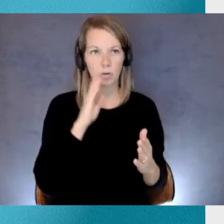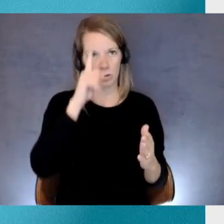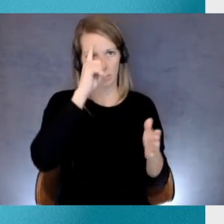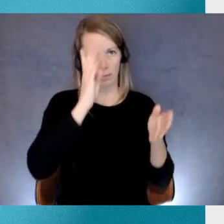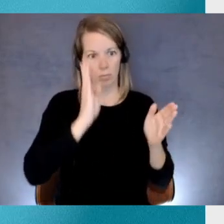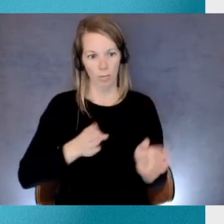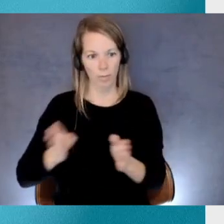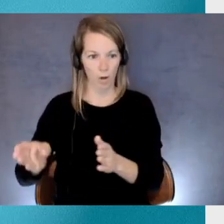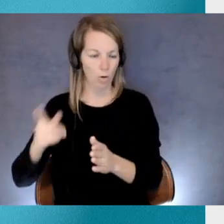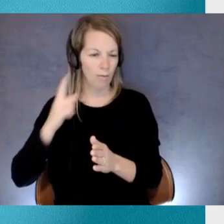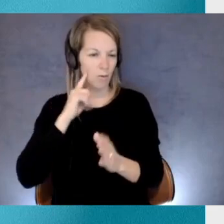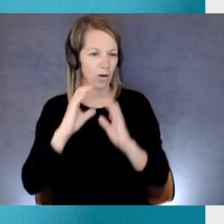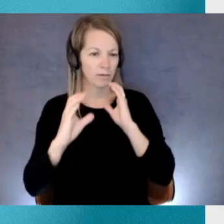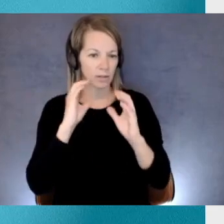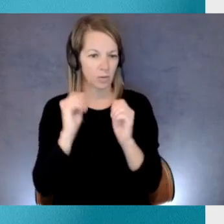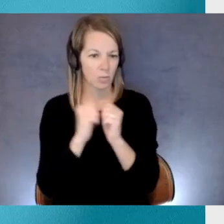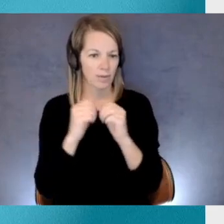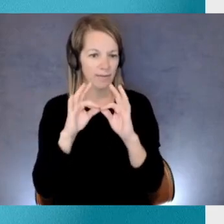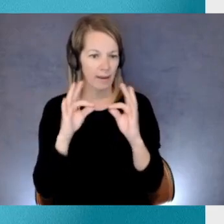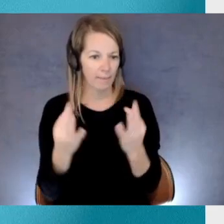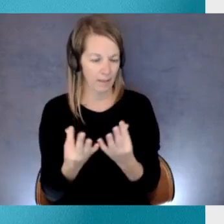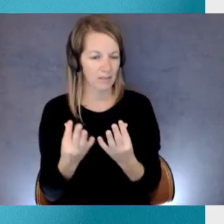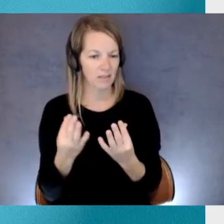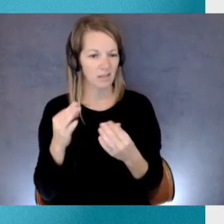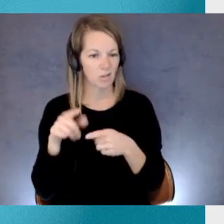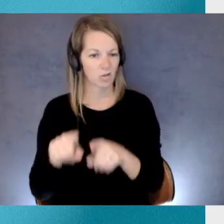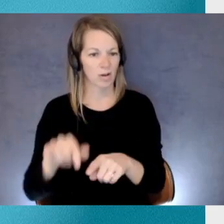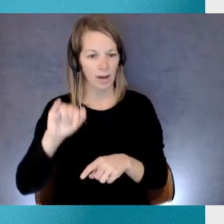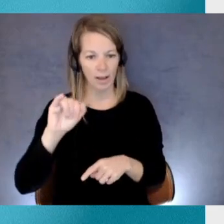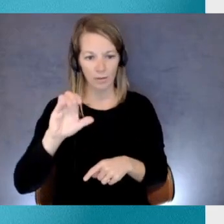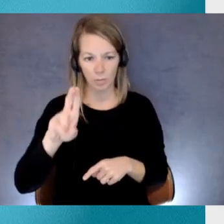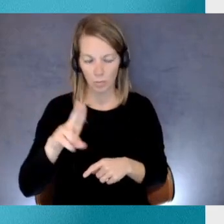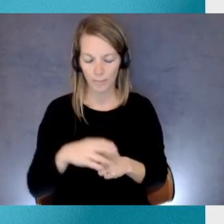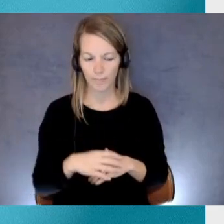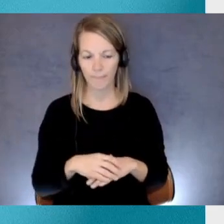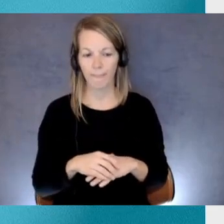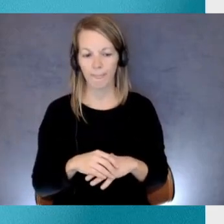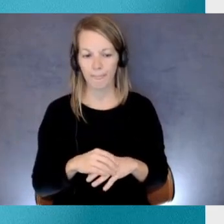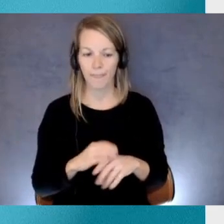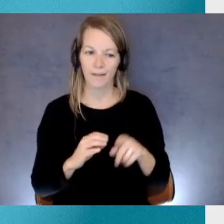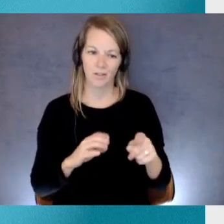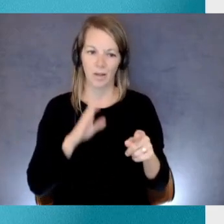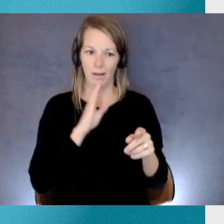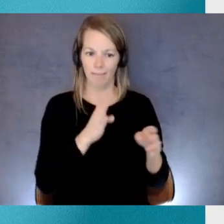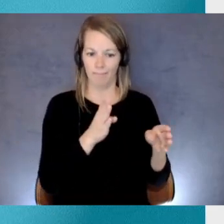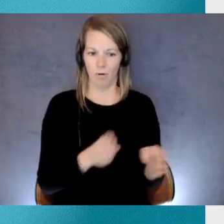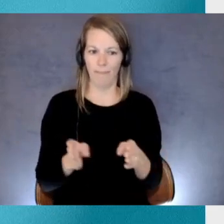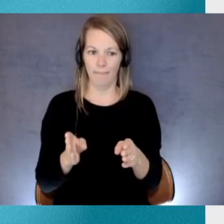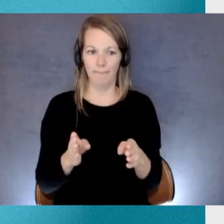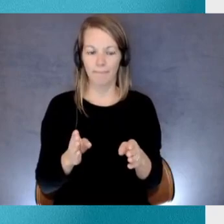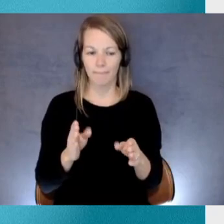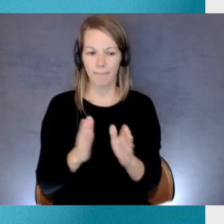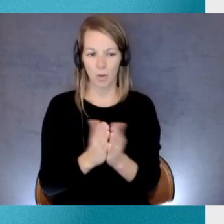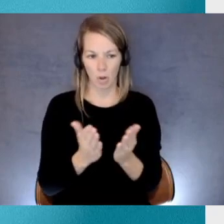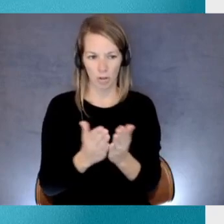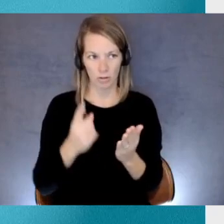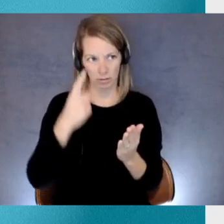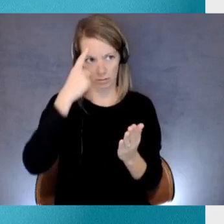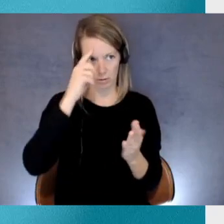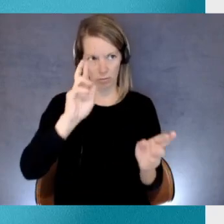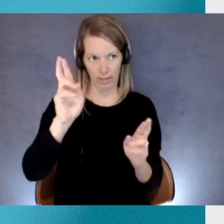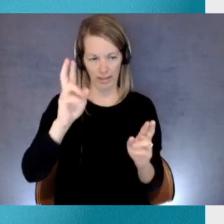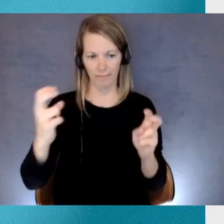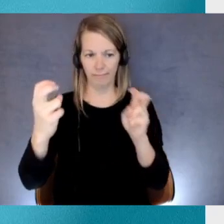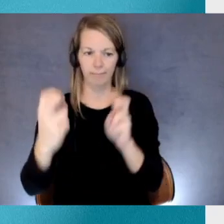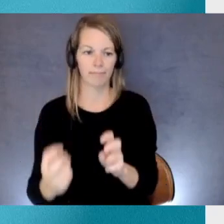for conversations with families in the ICU. So these are basically conversation prep books for family meetings